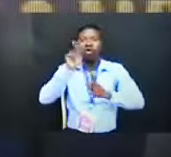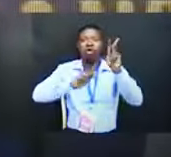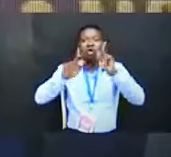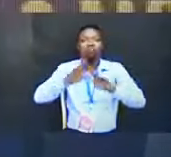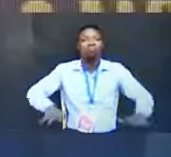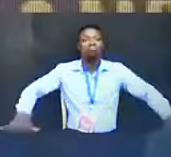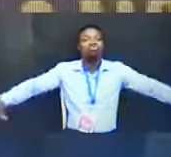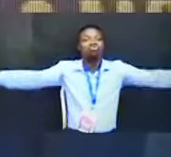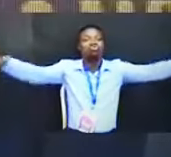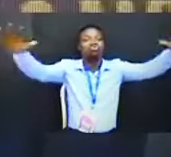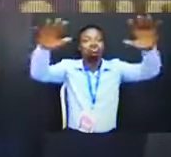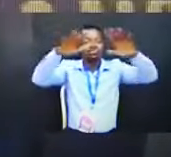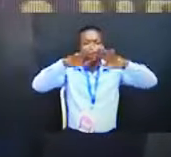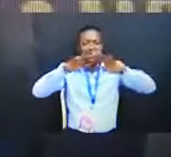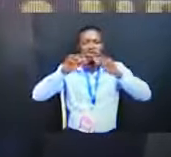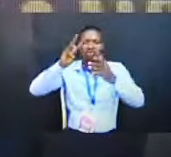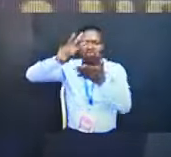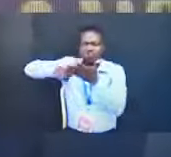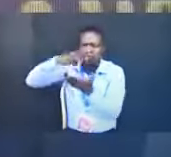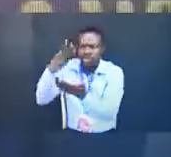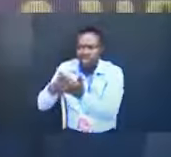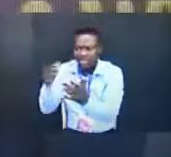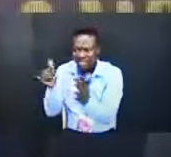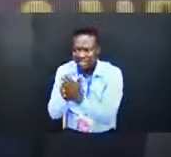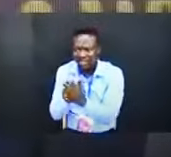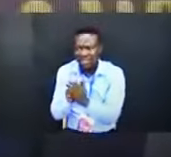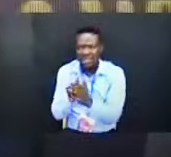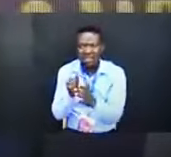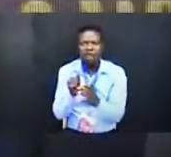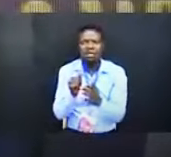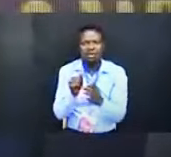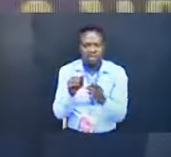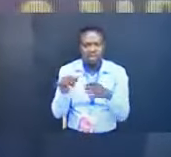to witness that. But after that, we go home.